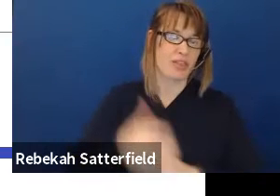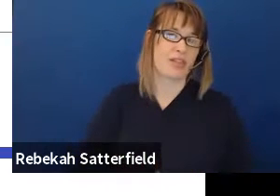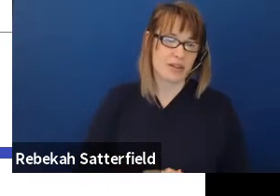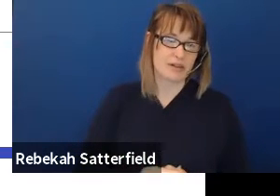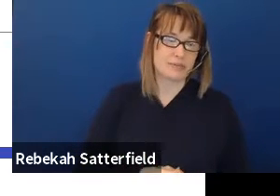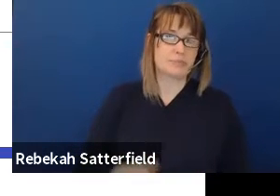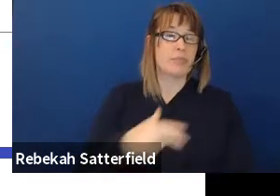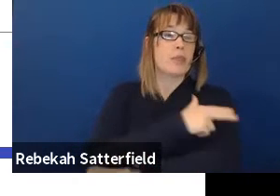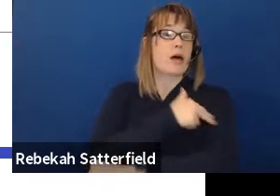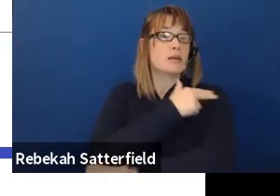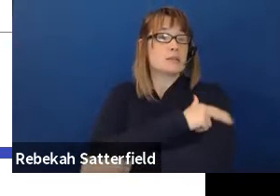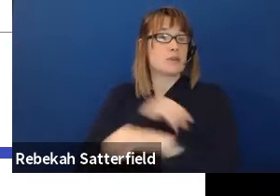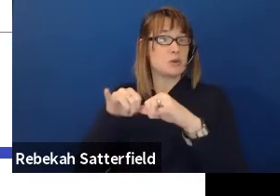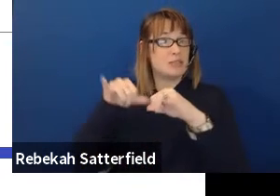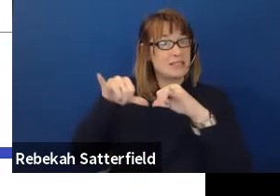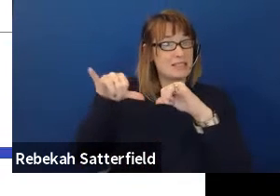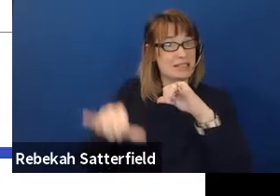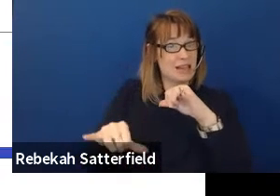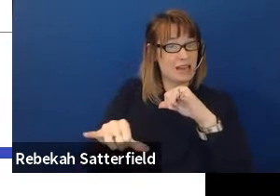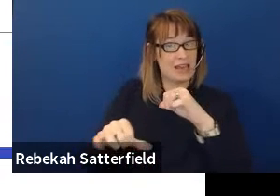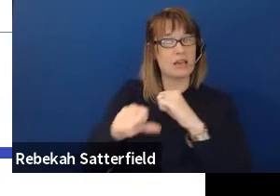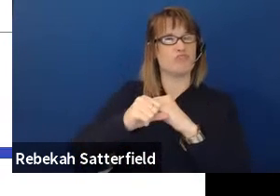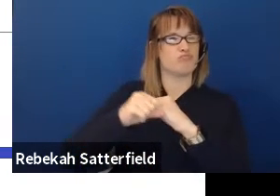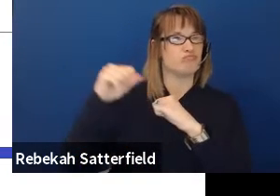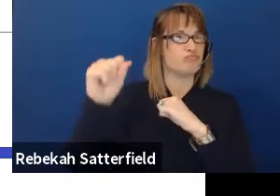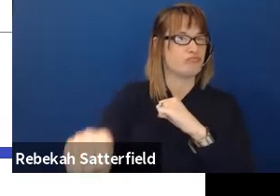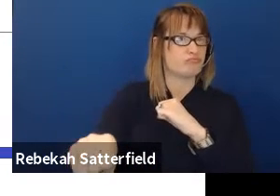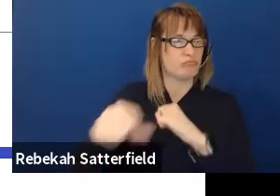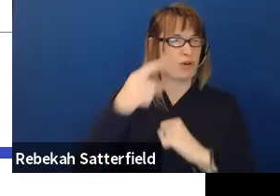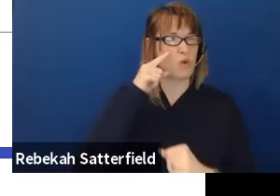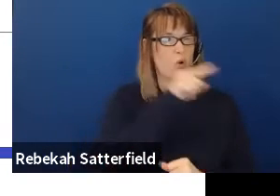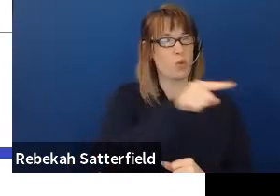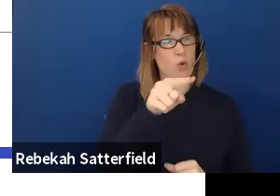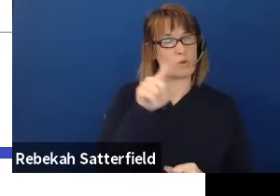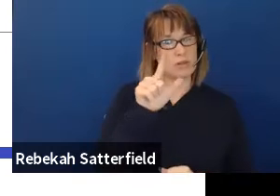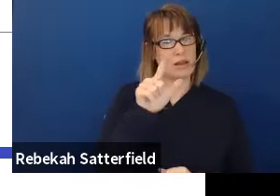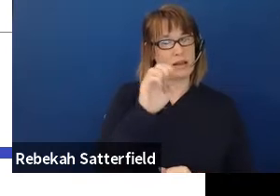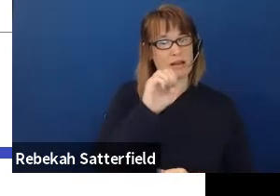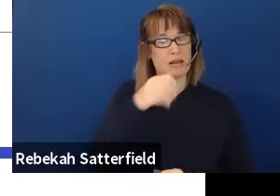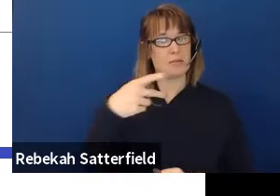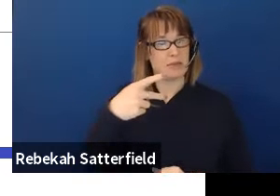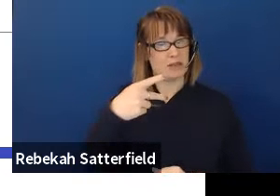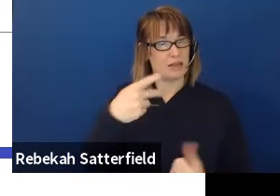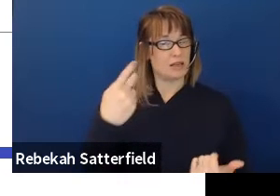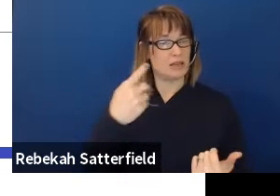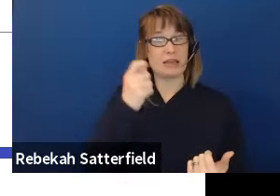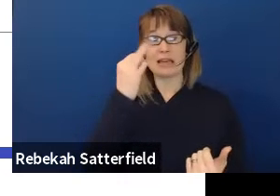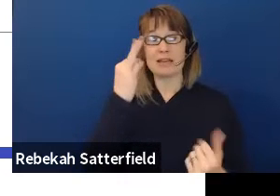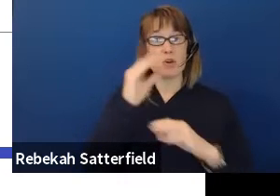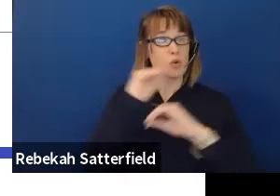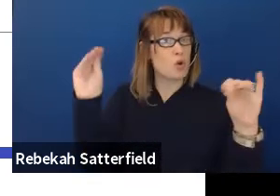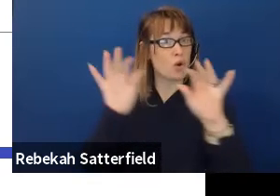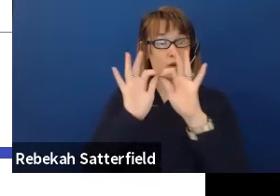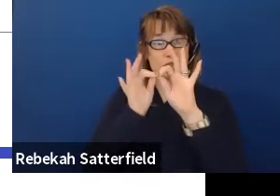Hospital stays, interestingly, are longer for patients with limited English proficiency that are